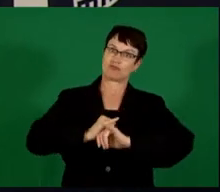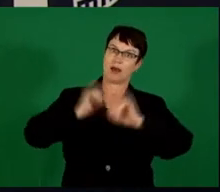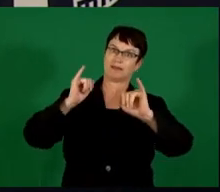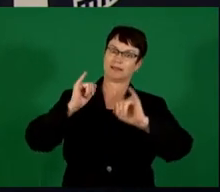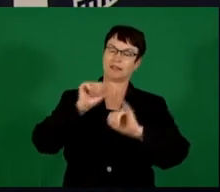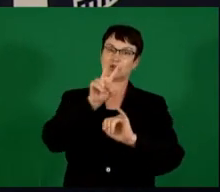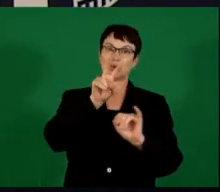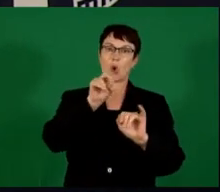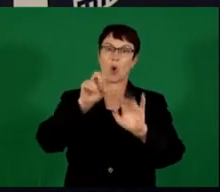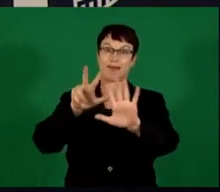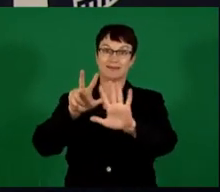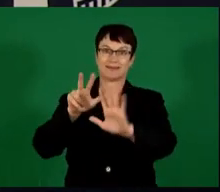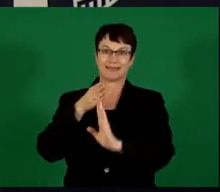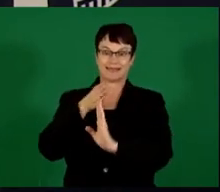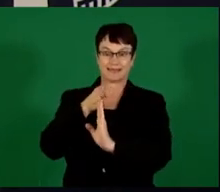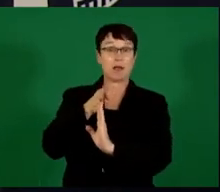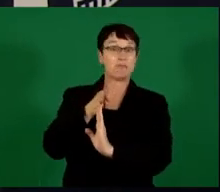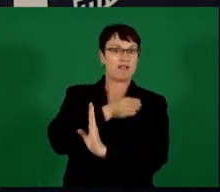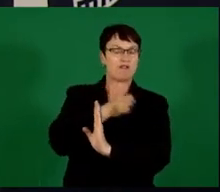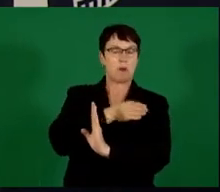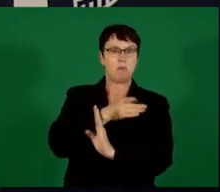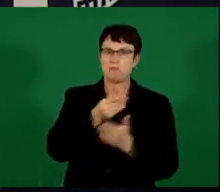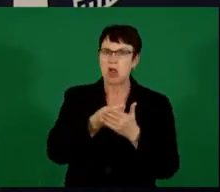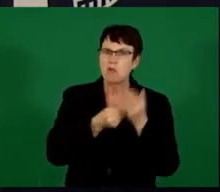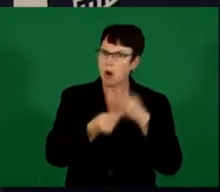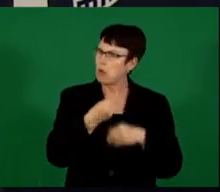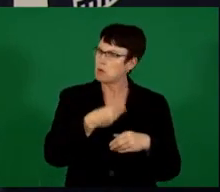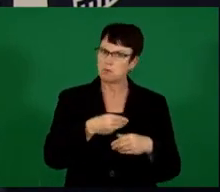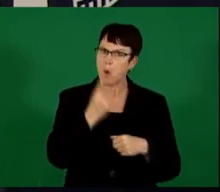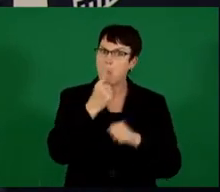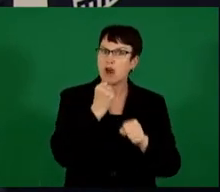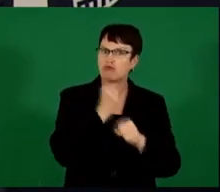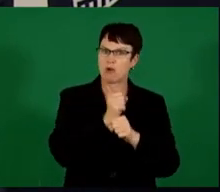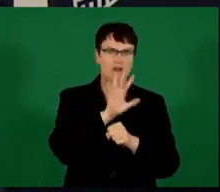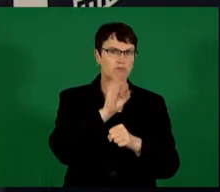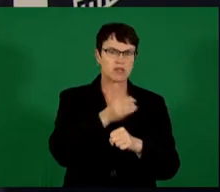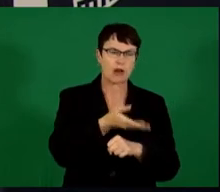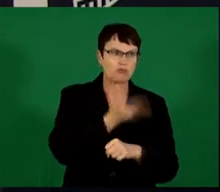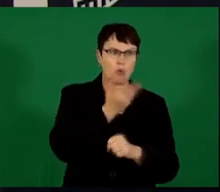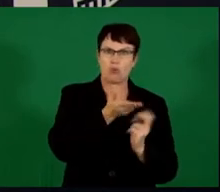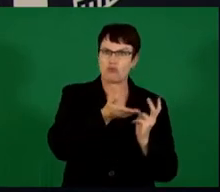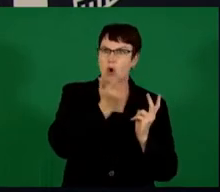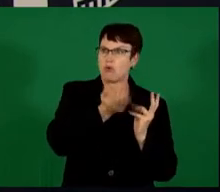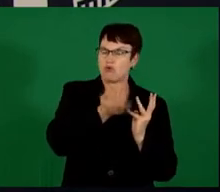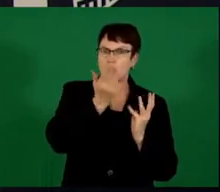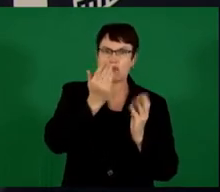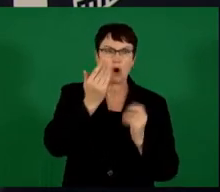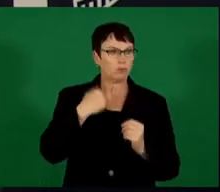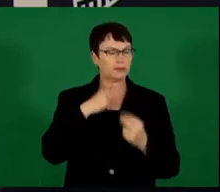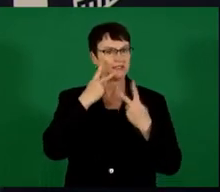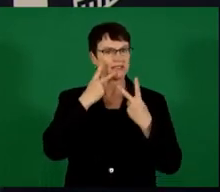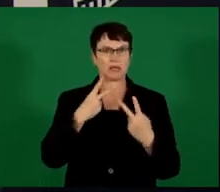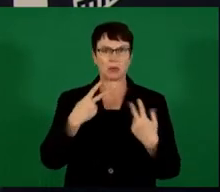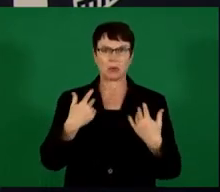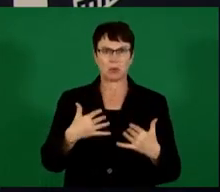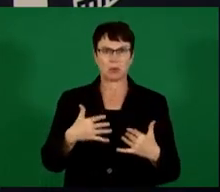economy was growing at about 5% a year, that was the first time we saw a sustained decrease